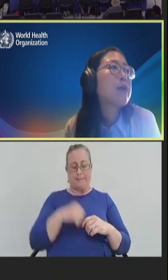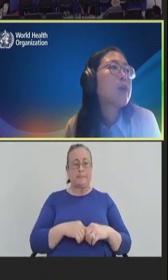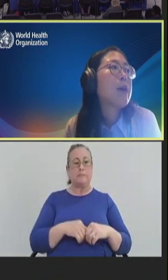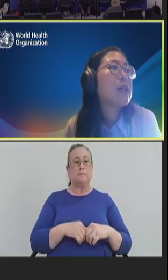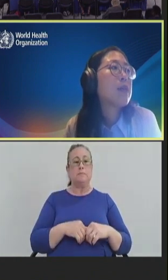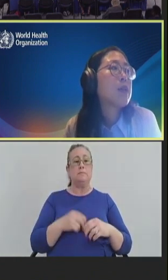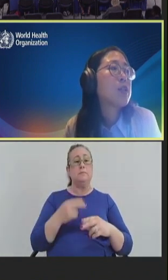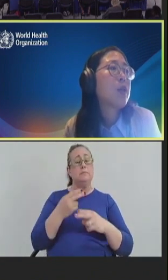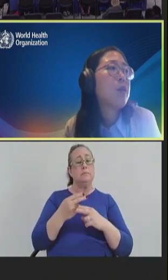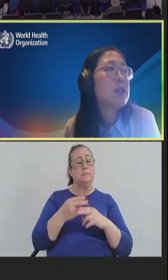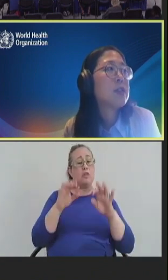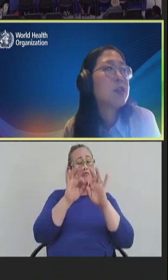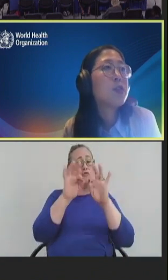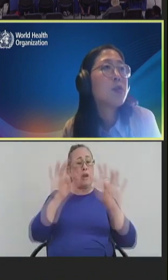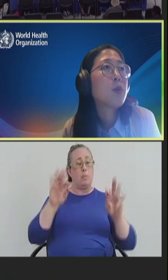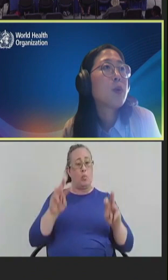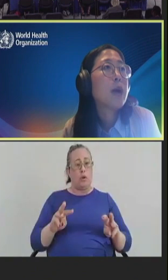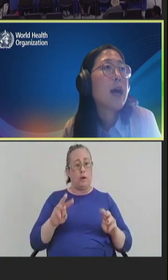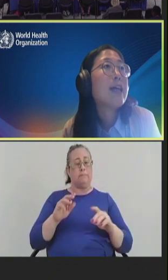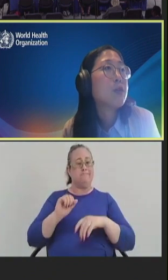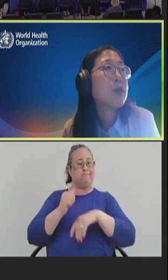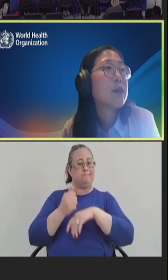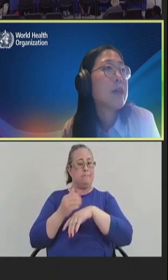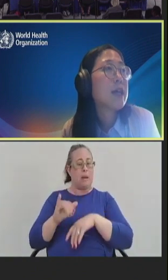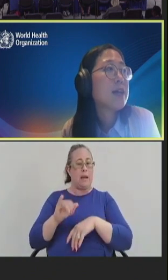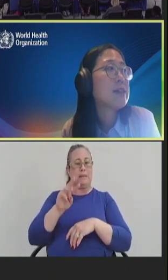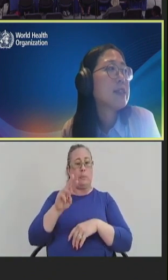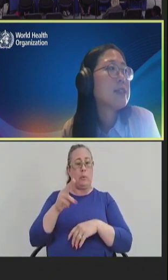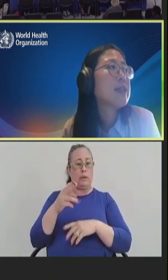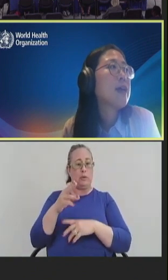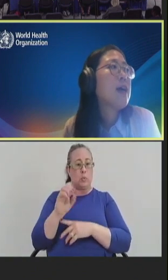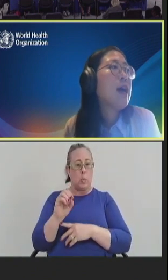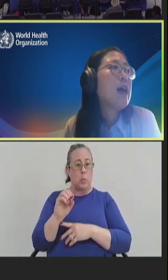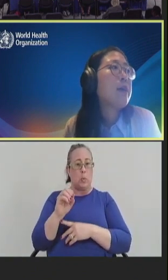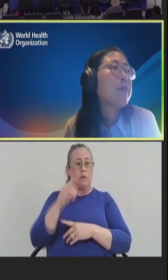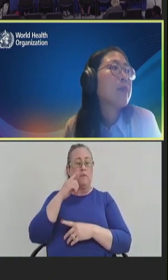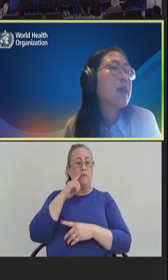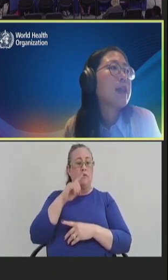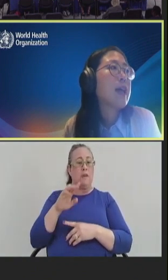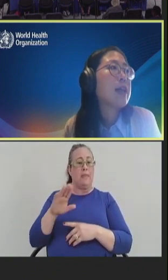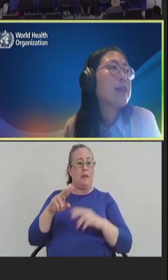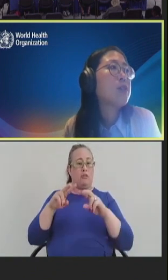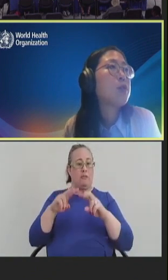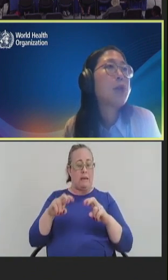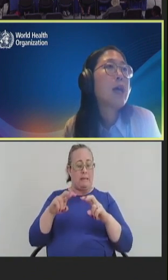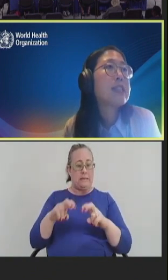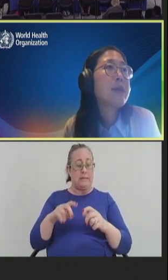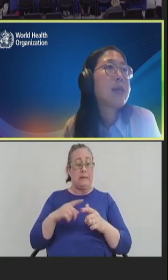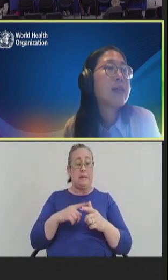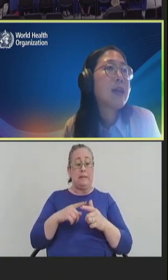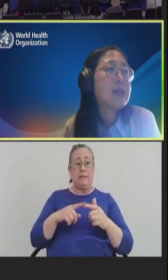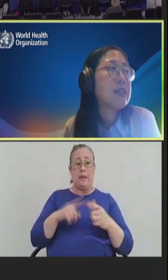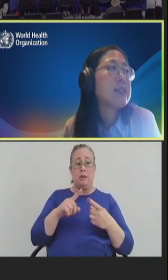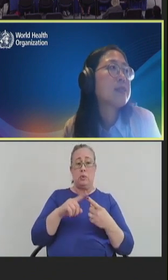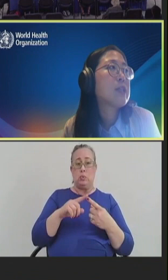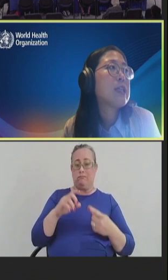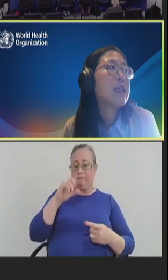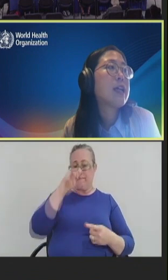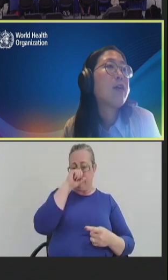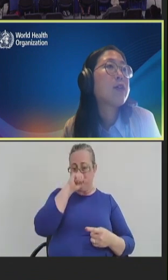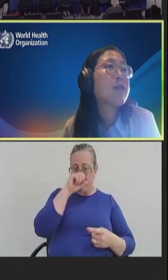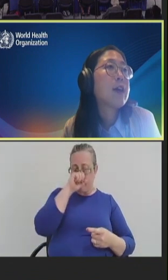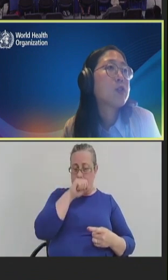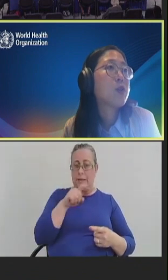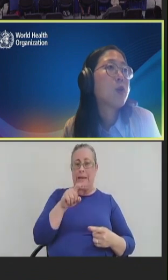framework developed by WHO, first used for IA 2030 analysis. And then to estimate at this, we